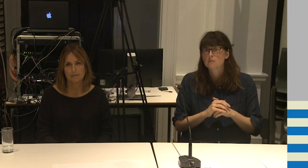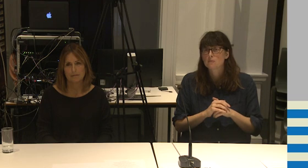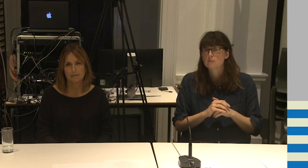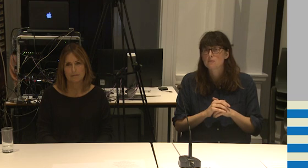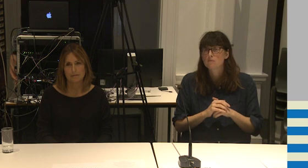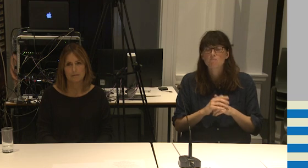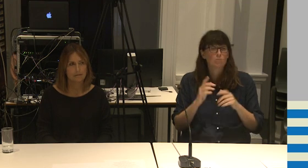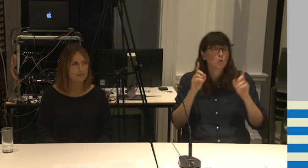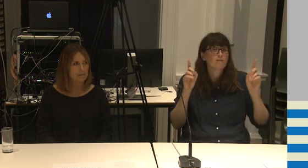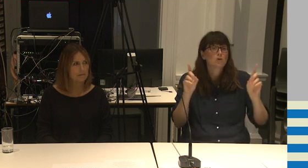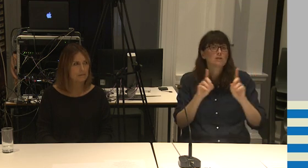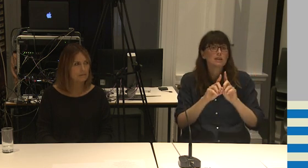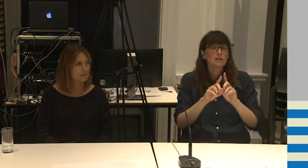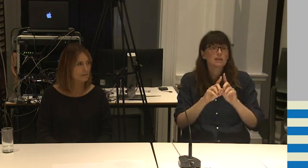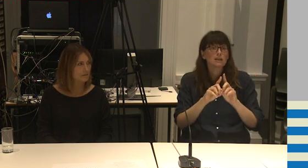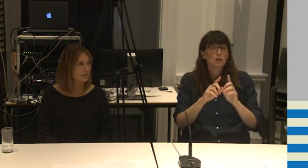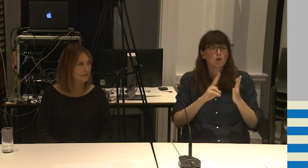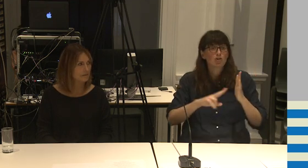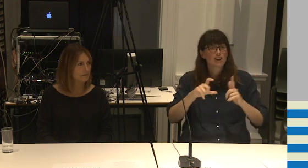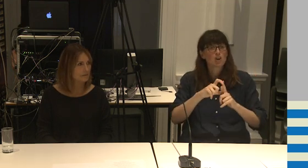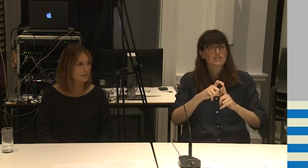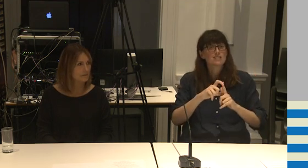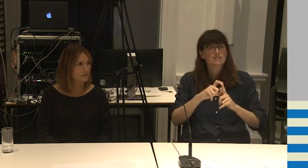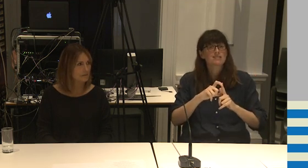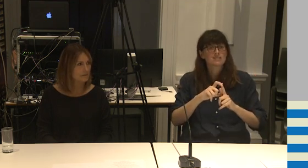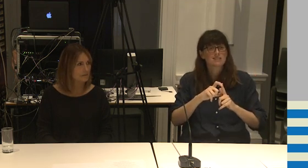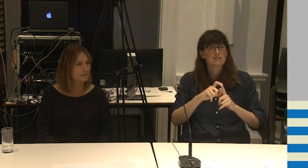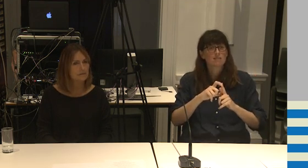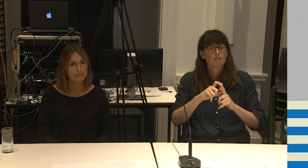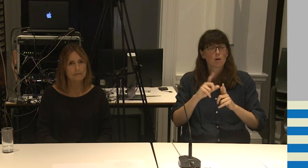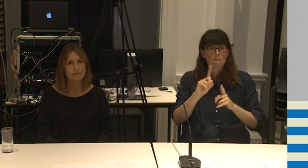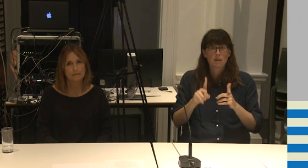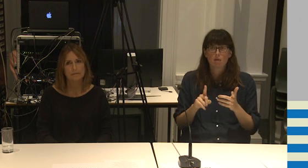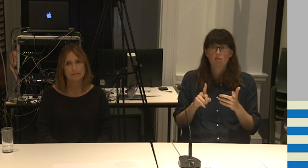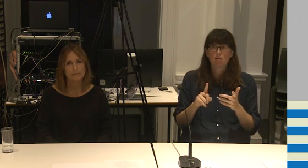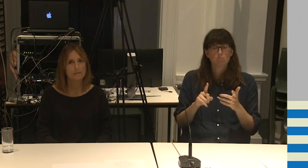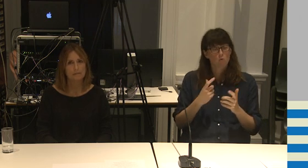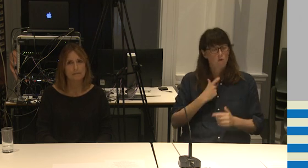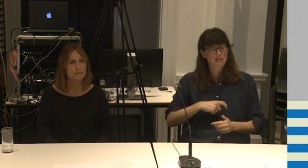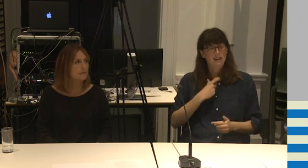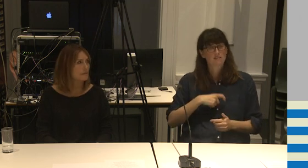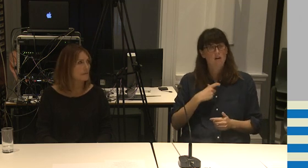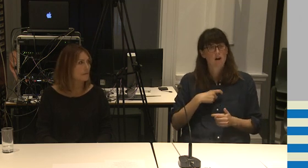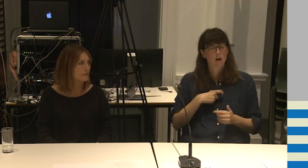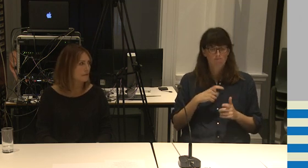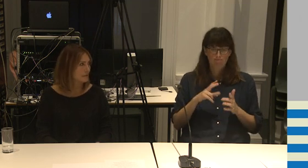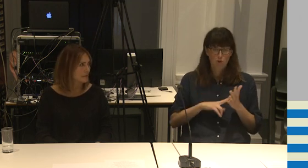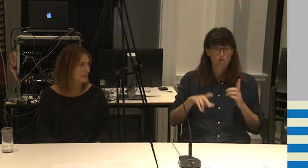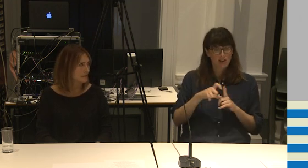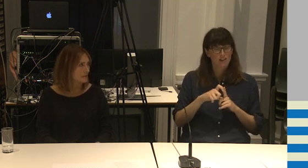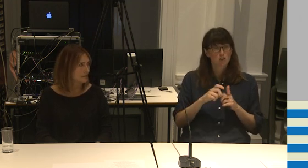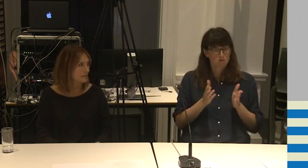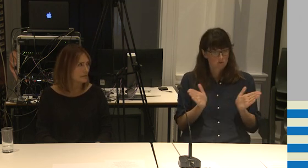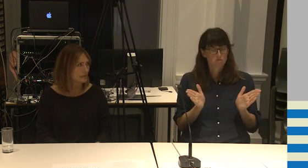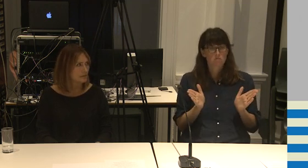within the university system has been neurodivergency. And people who identify on the spectrum of